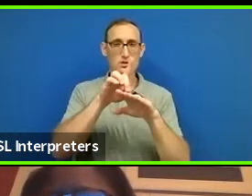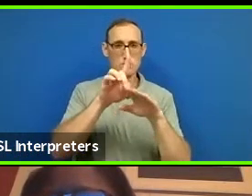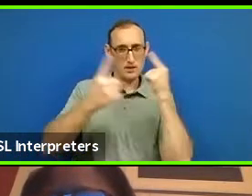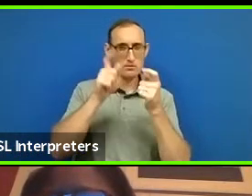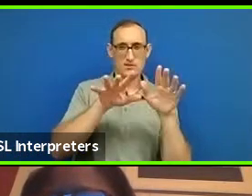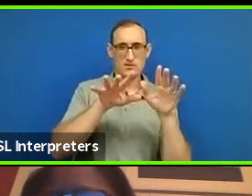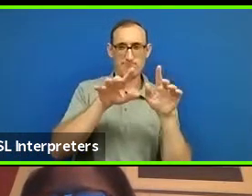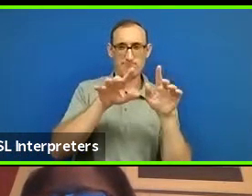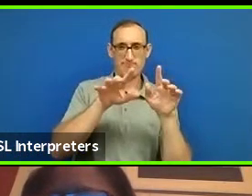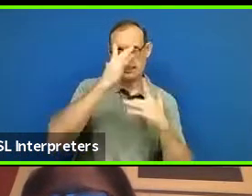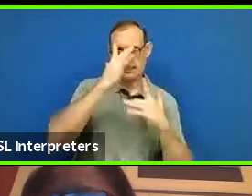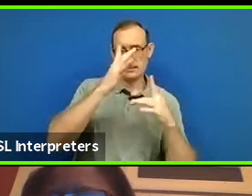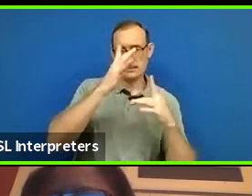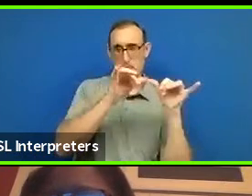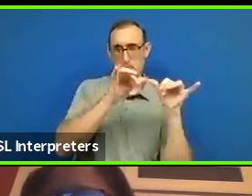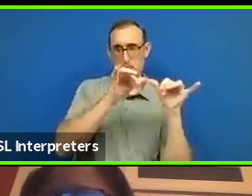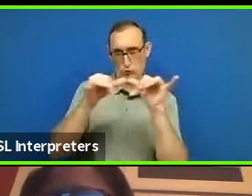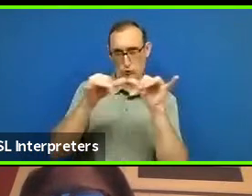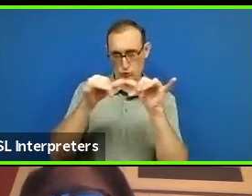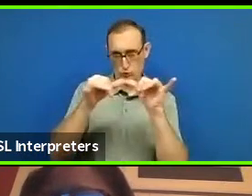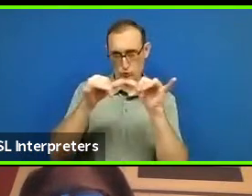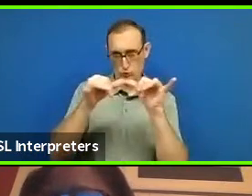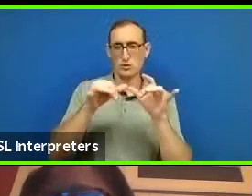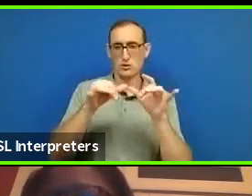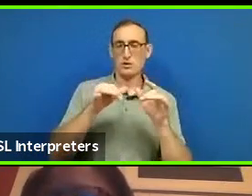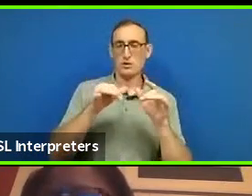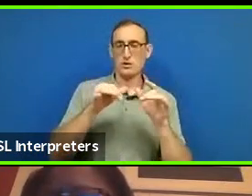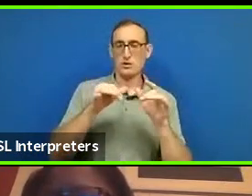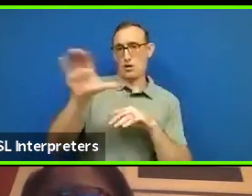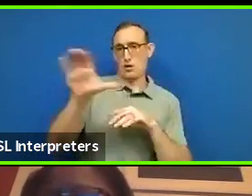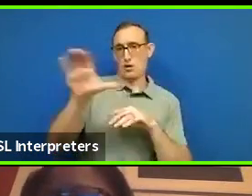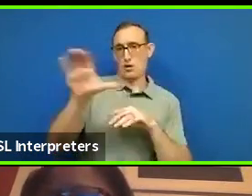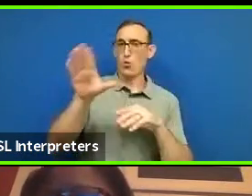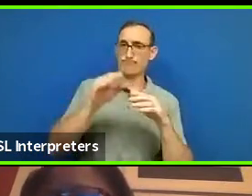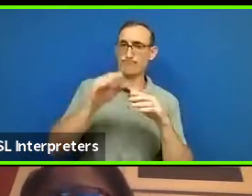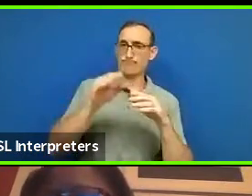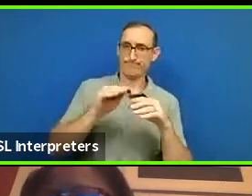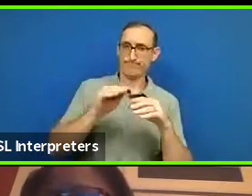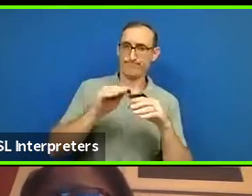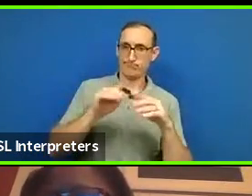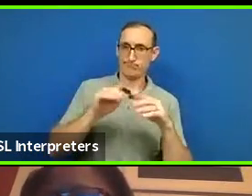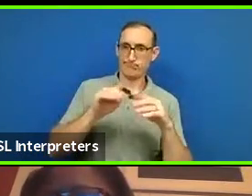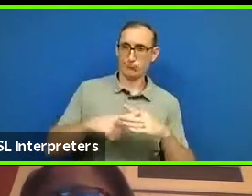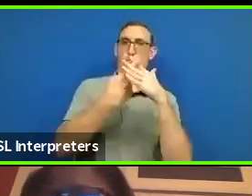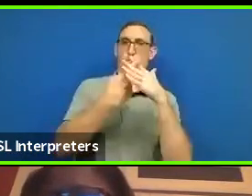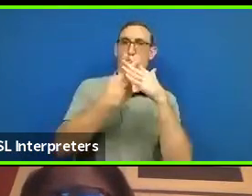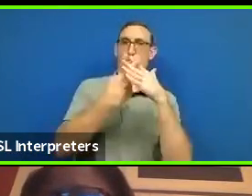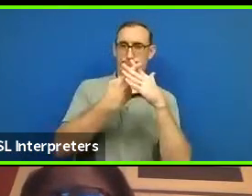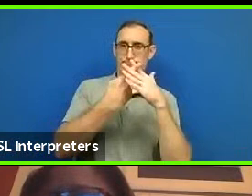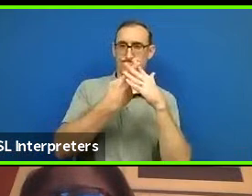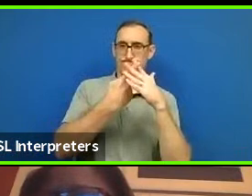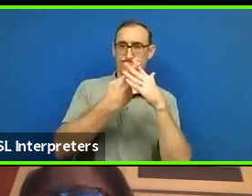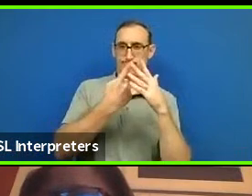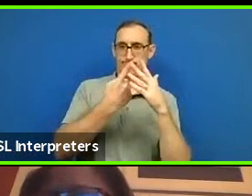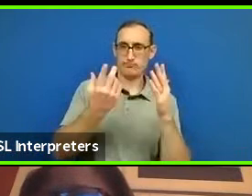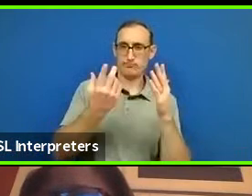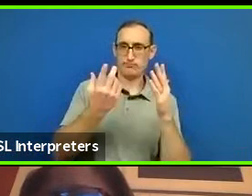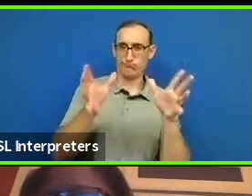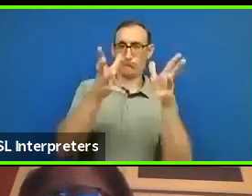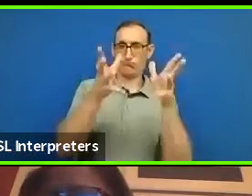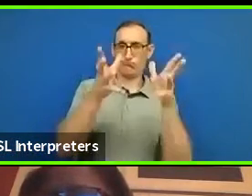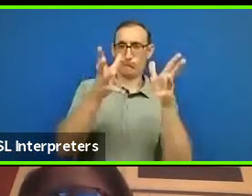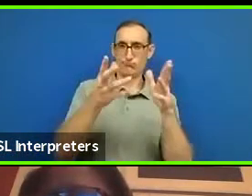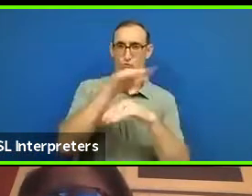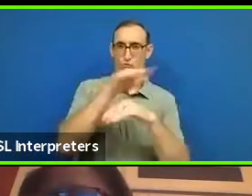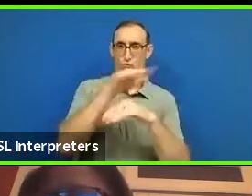recommended measures, and Clarke County is planning to implement all 5. They also encourage you to look at the percentage